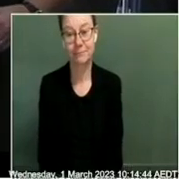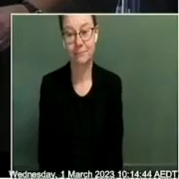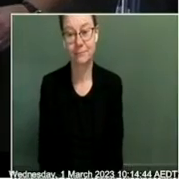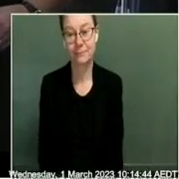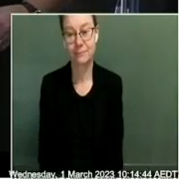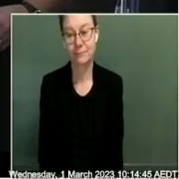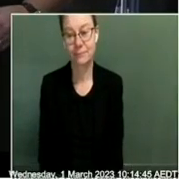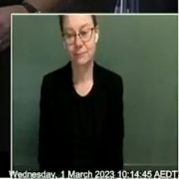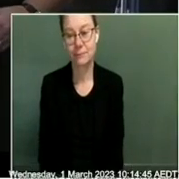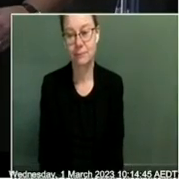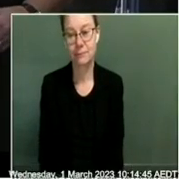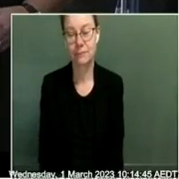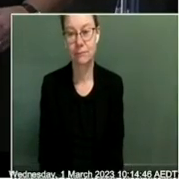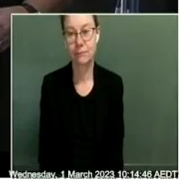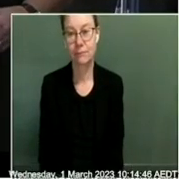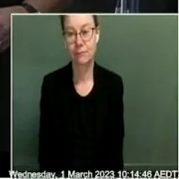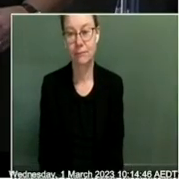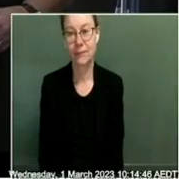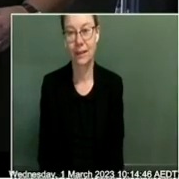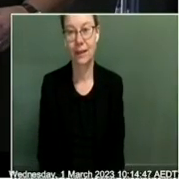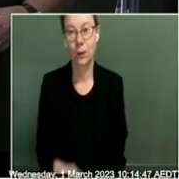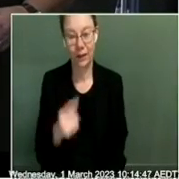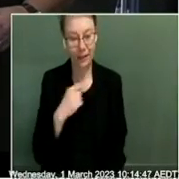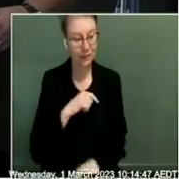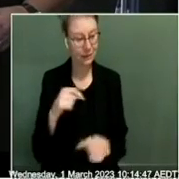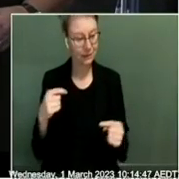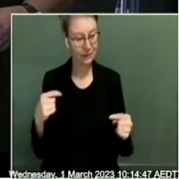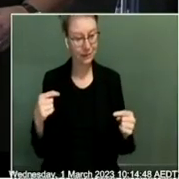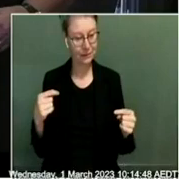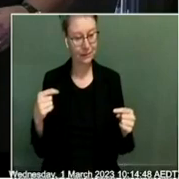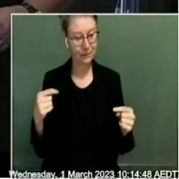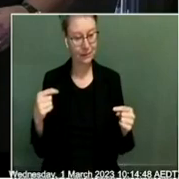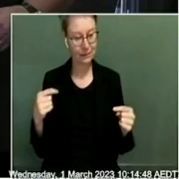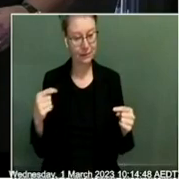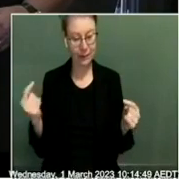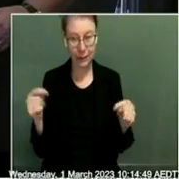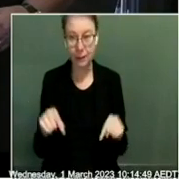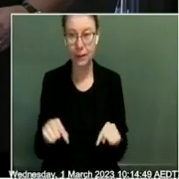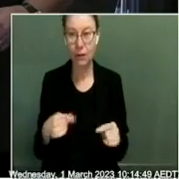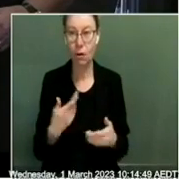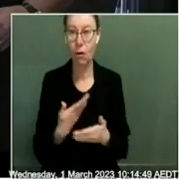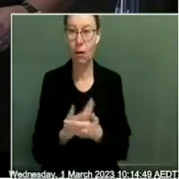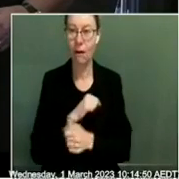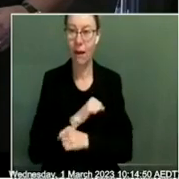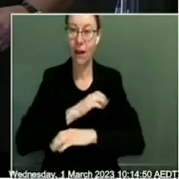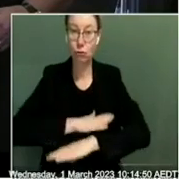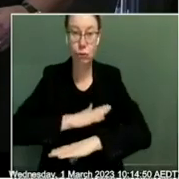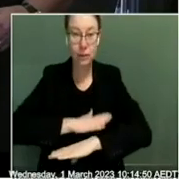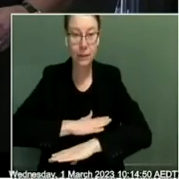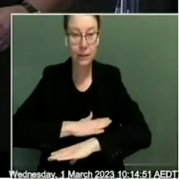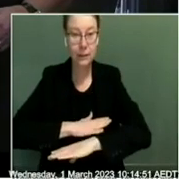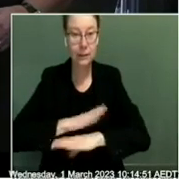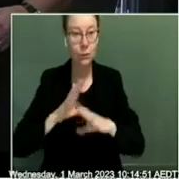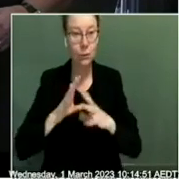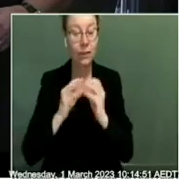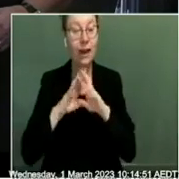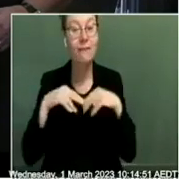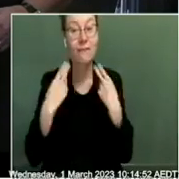just be here and... on our country with our family, like it should be.